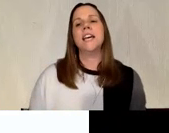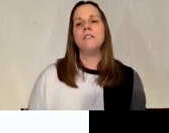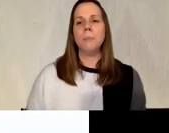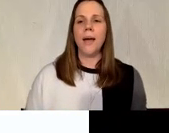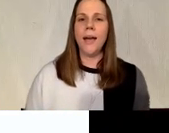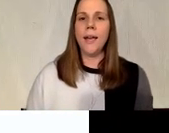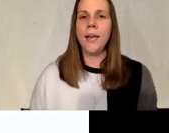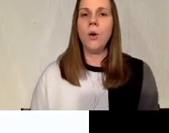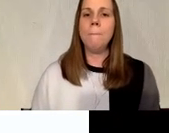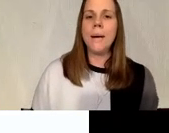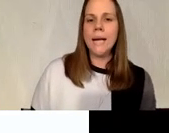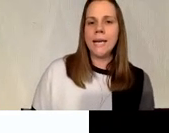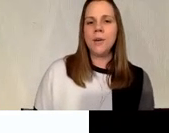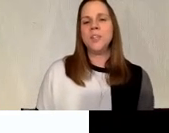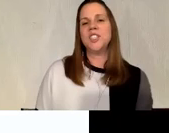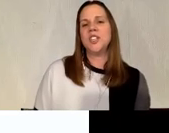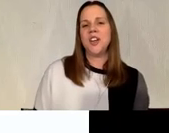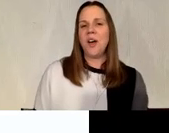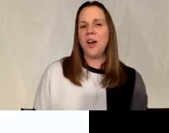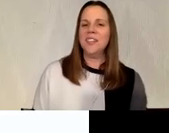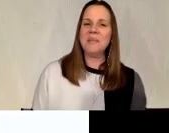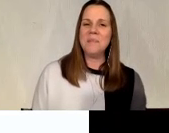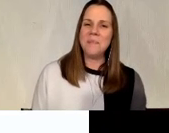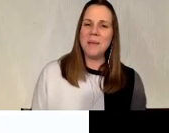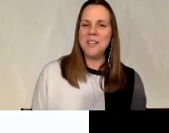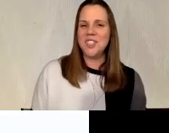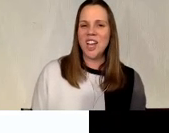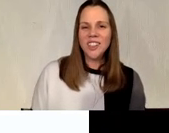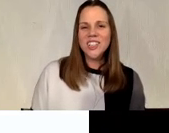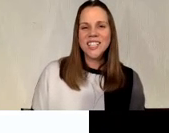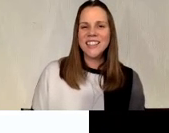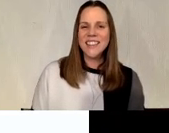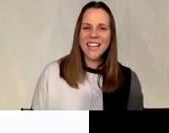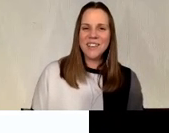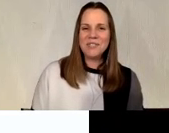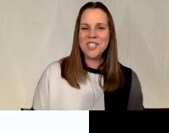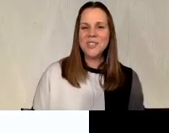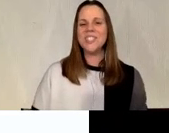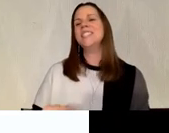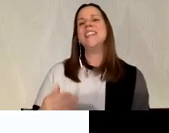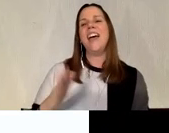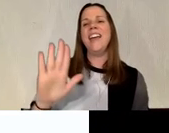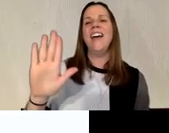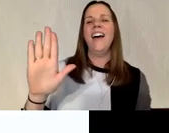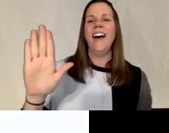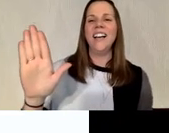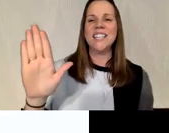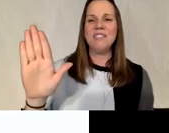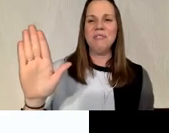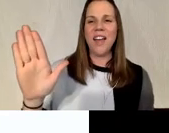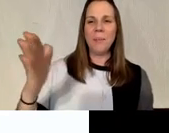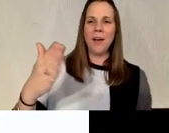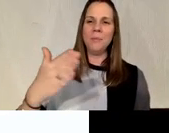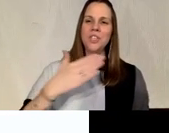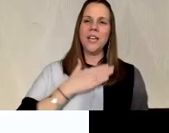The sign for my or mine, which, you know, all babies, toddlers love to use and say. It's